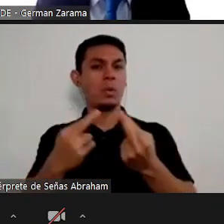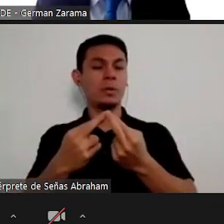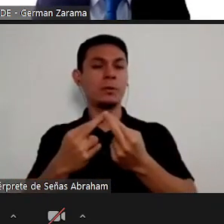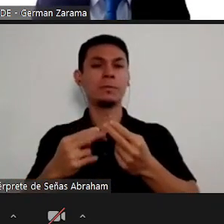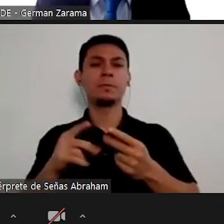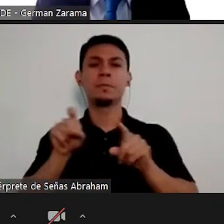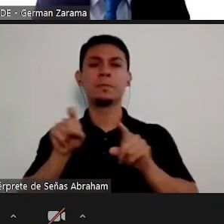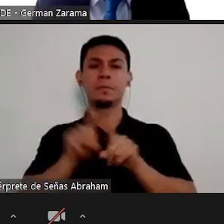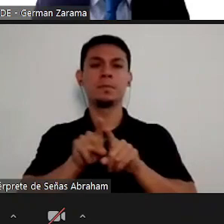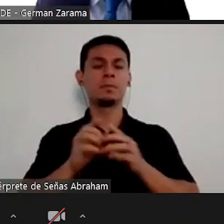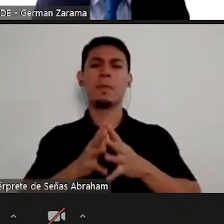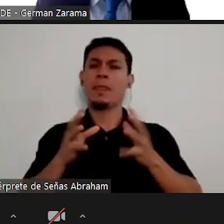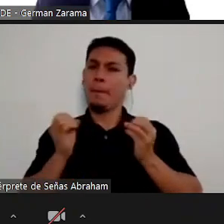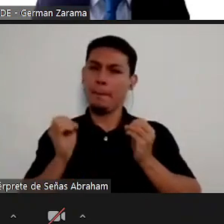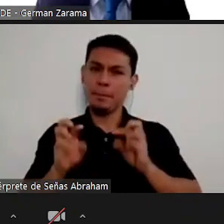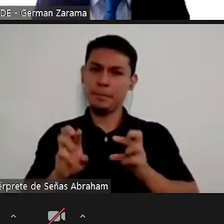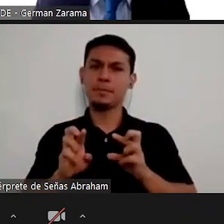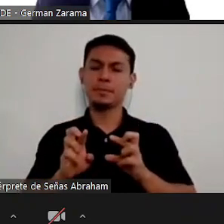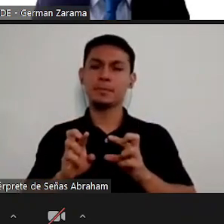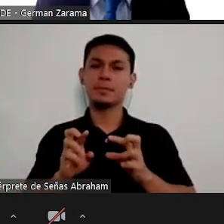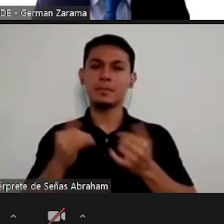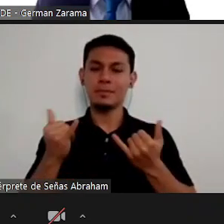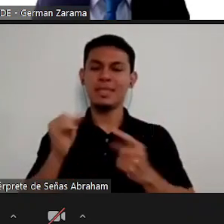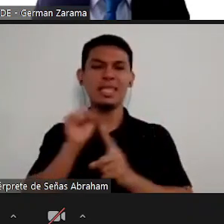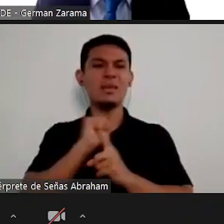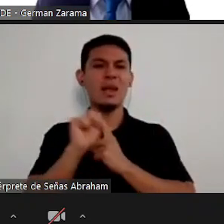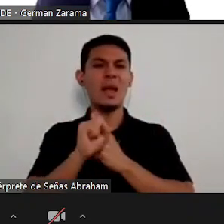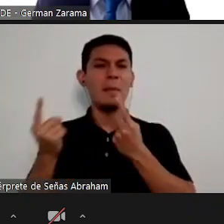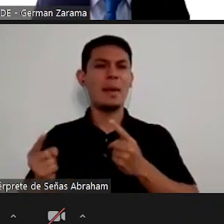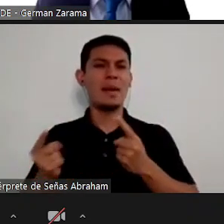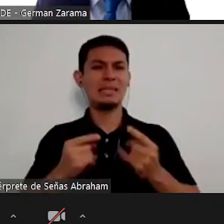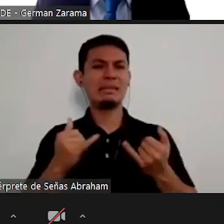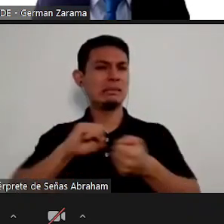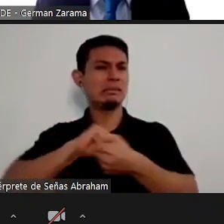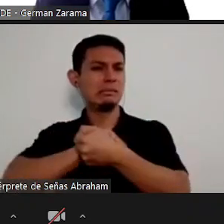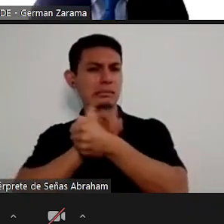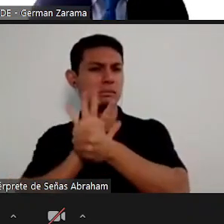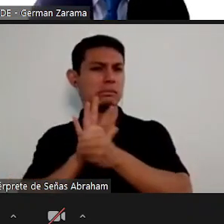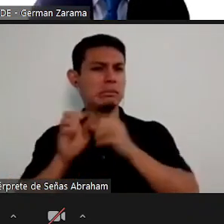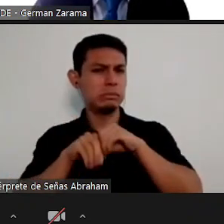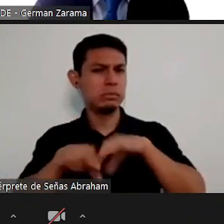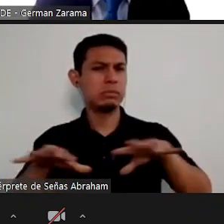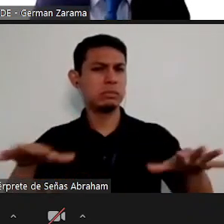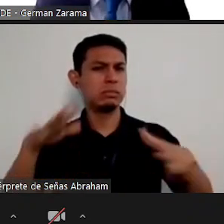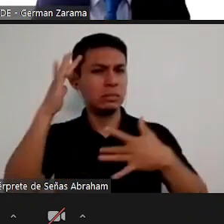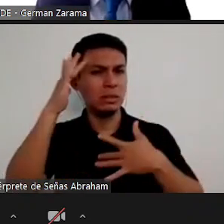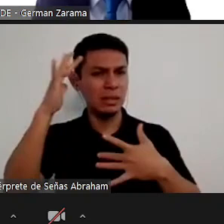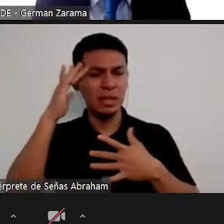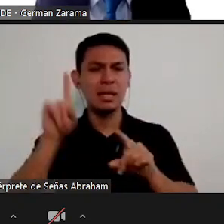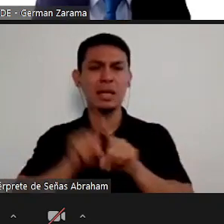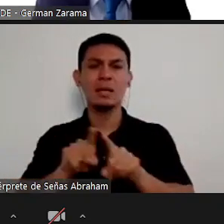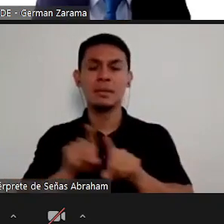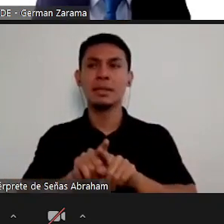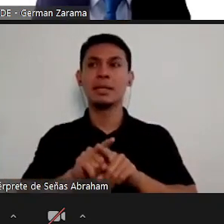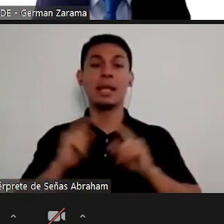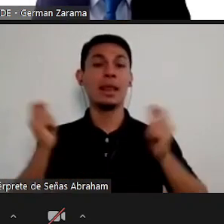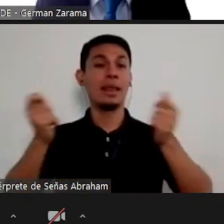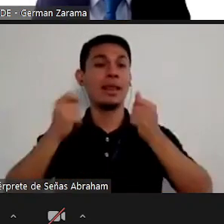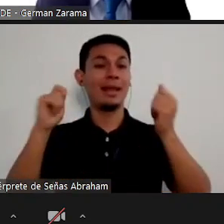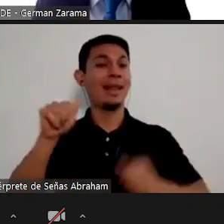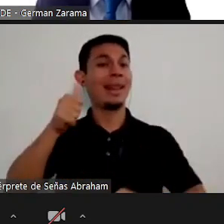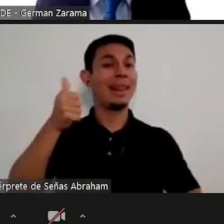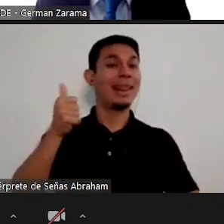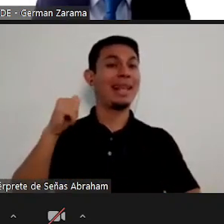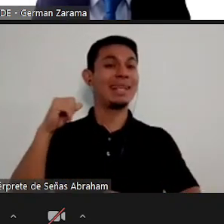meeting and it's also very timely based on the situation that we are all going through in the pandemic first pandemic and because we also